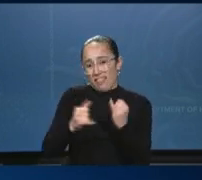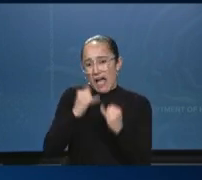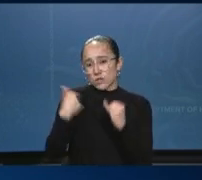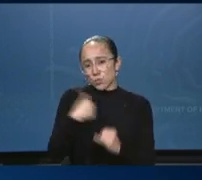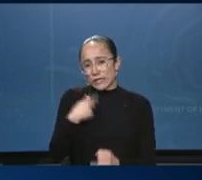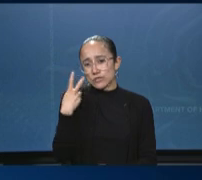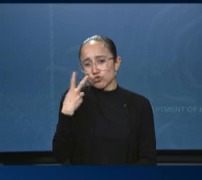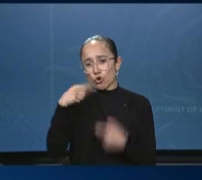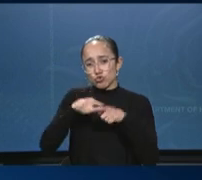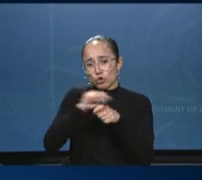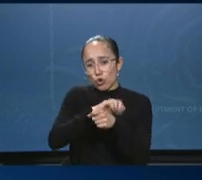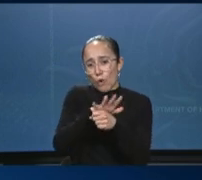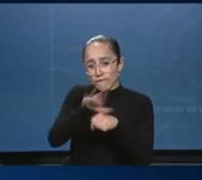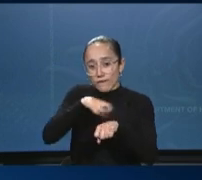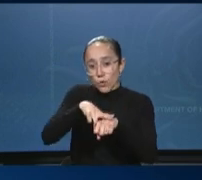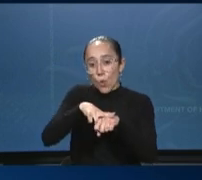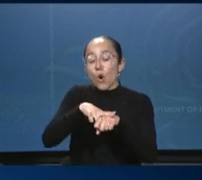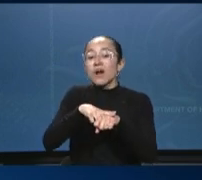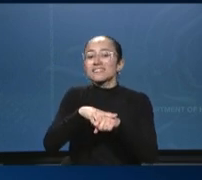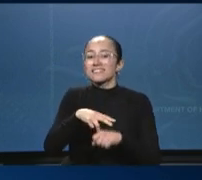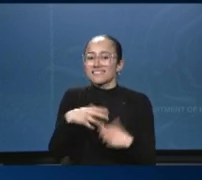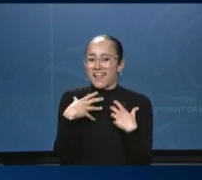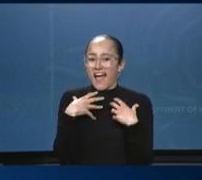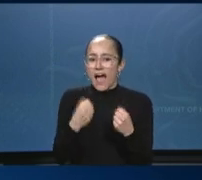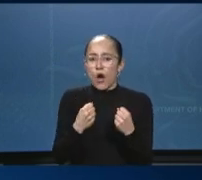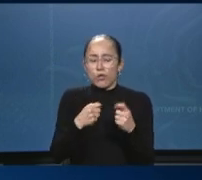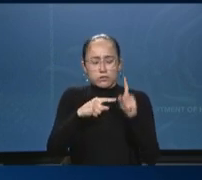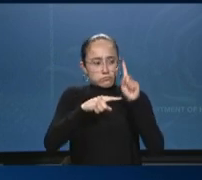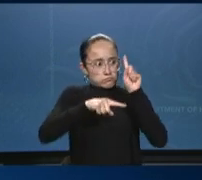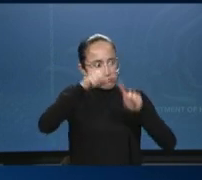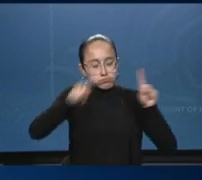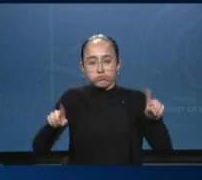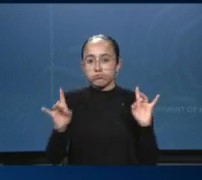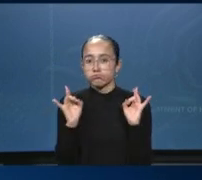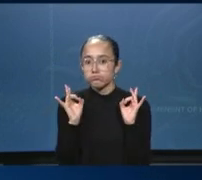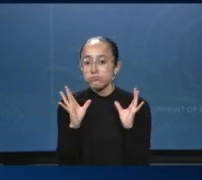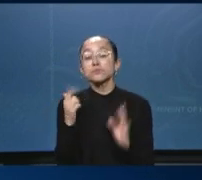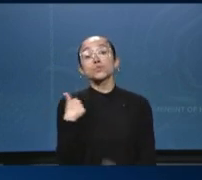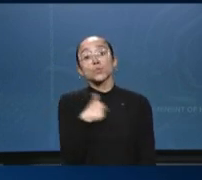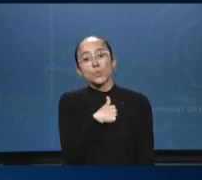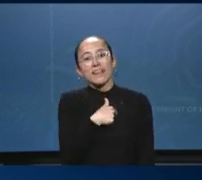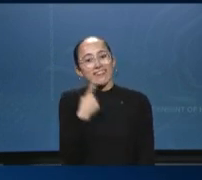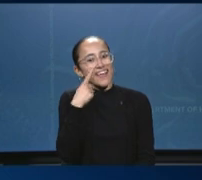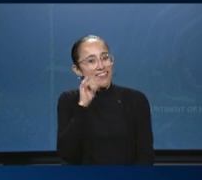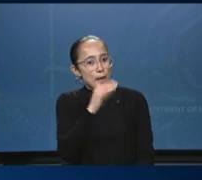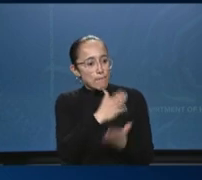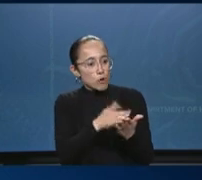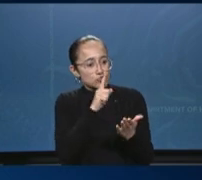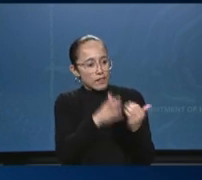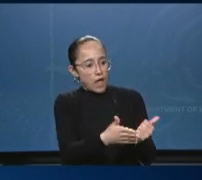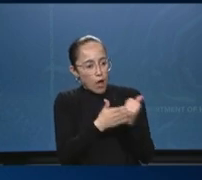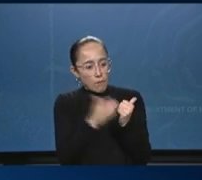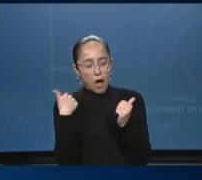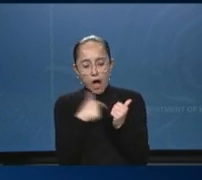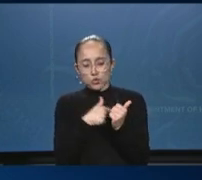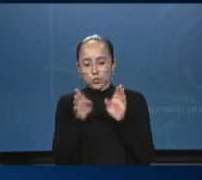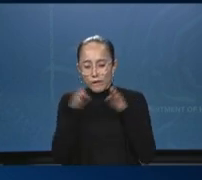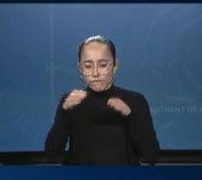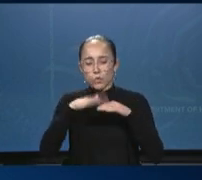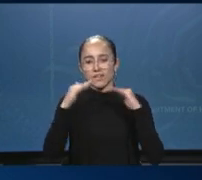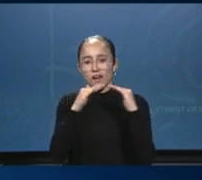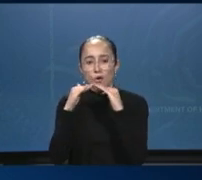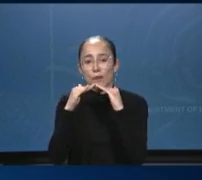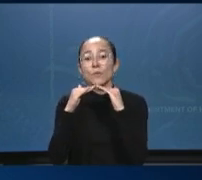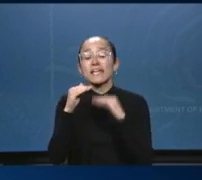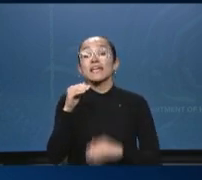of course, the vast health disparities, and I think that's part of what has motivated this real focus on equity. COVID-19